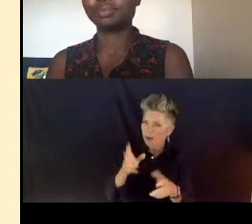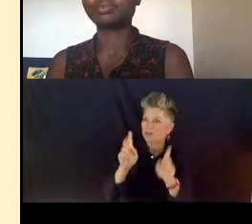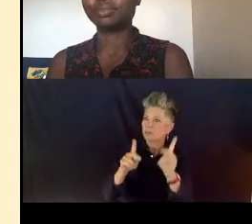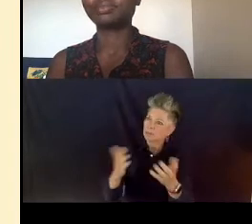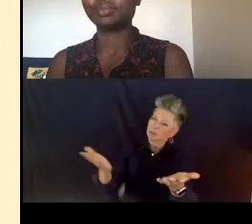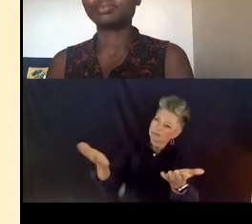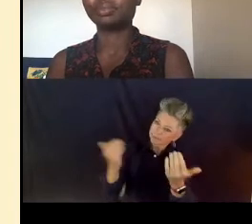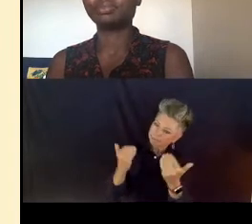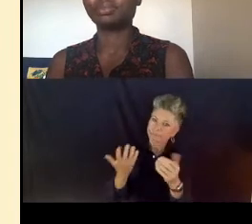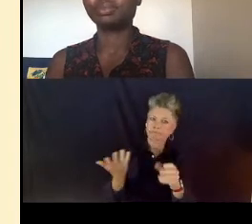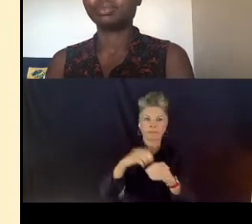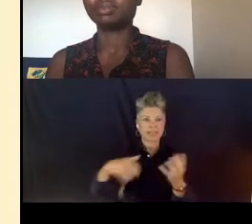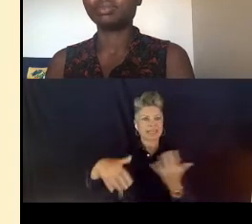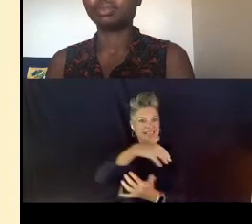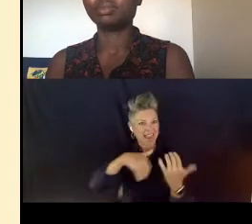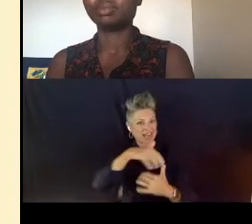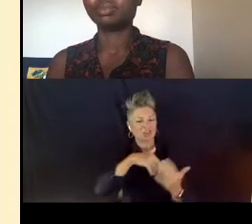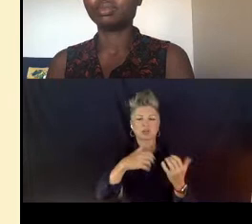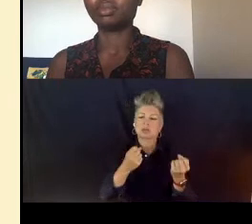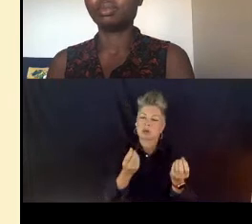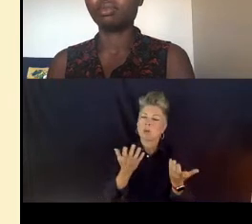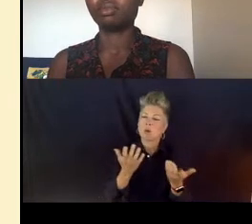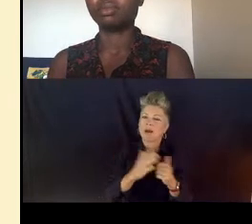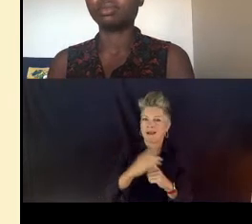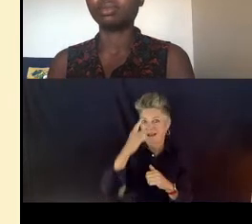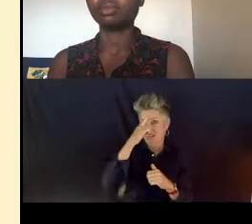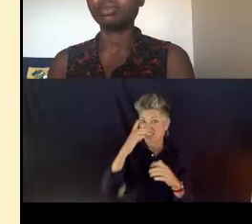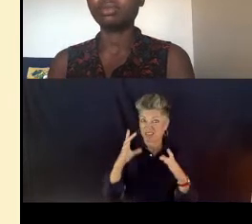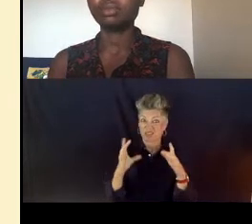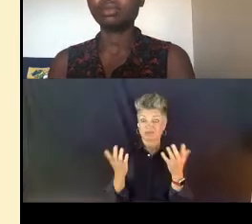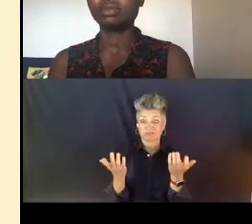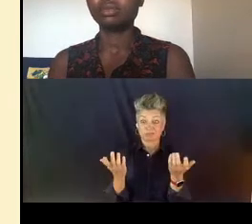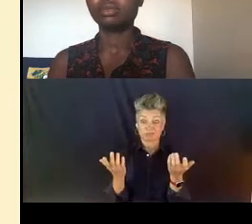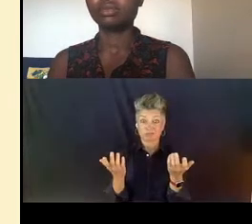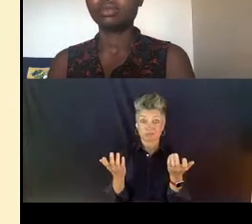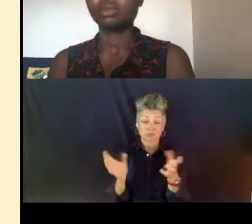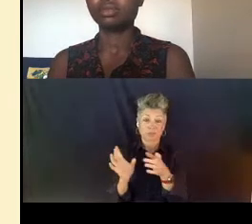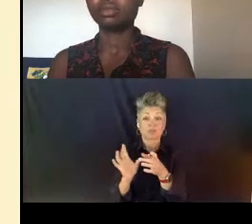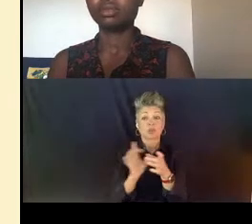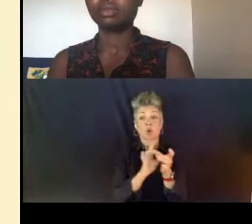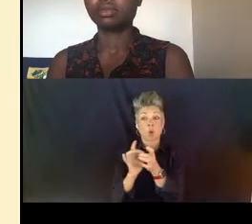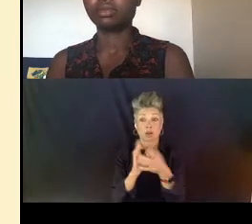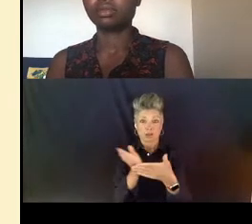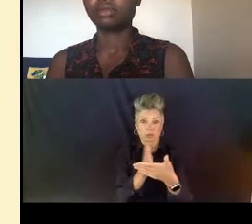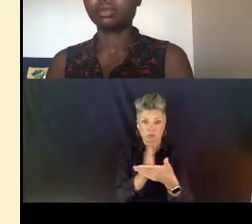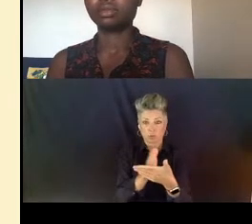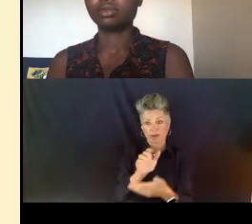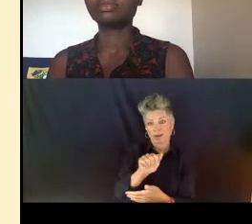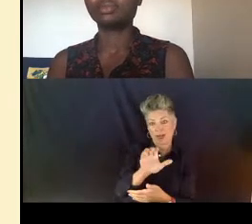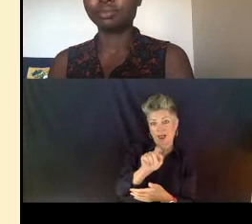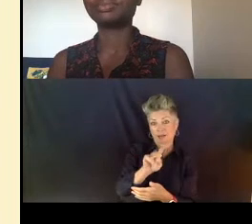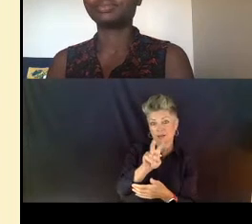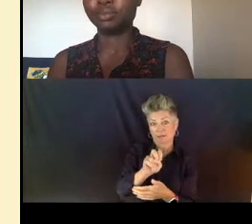think that there's, a correlation between, the active streets situation